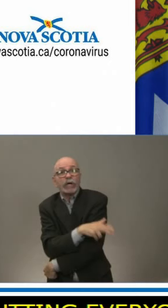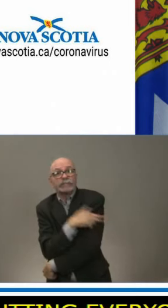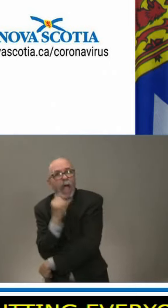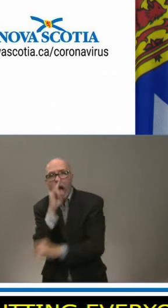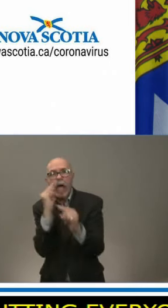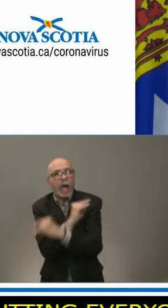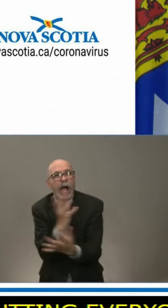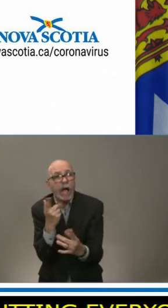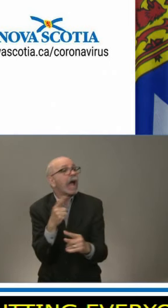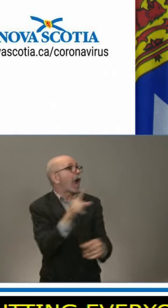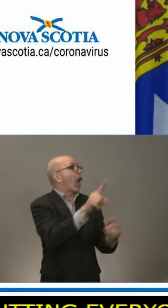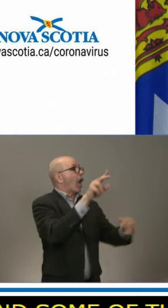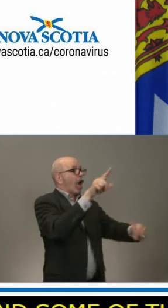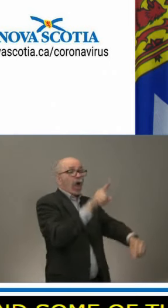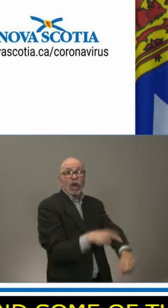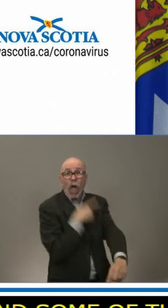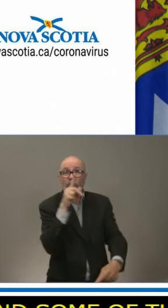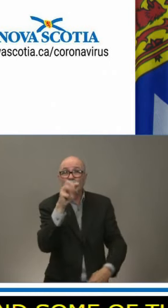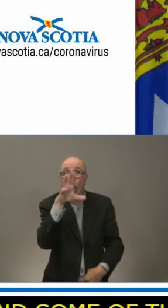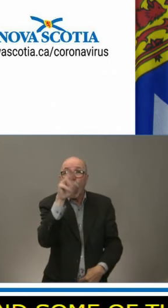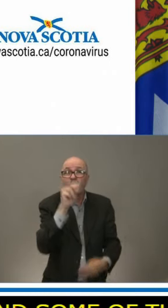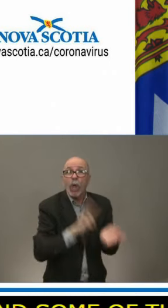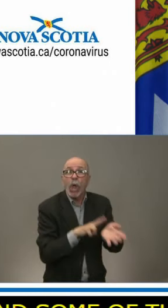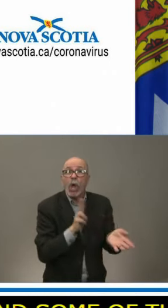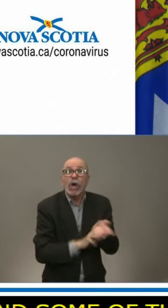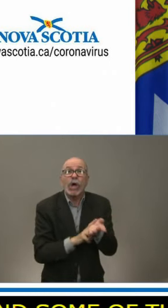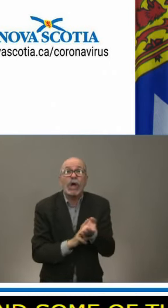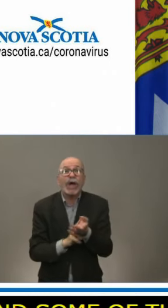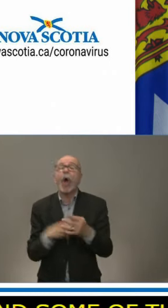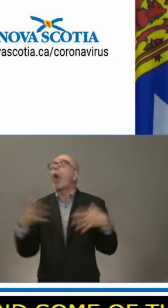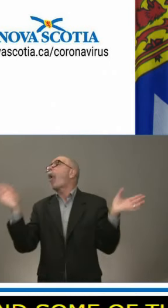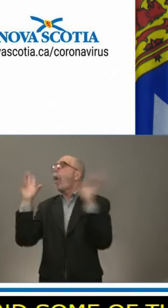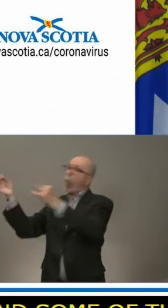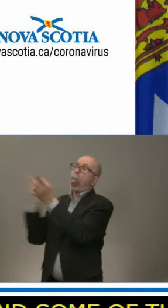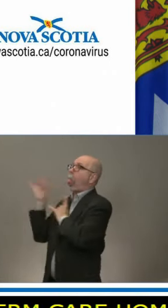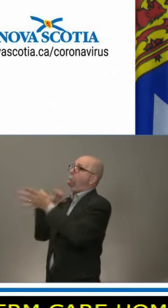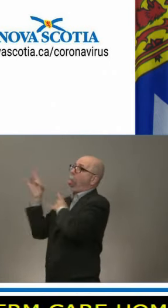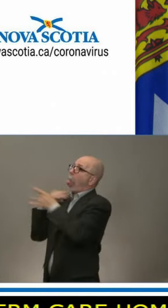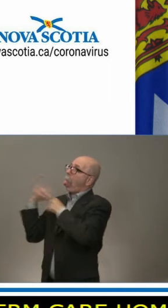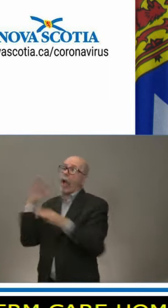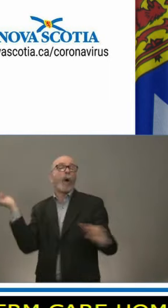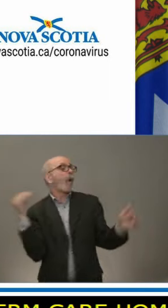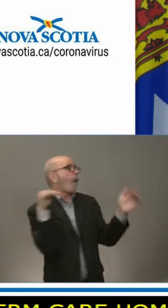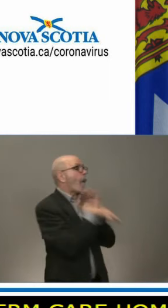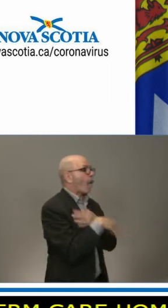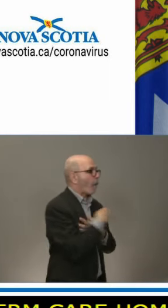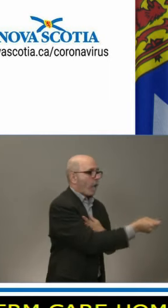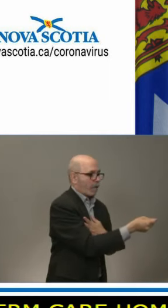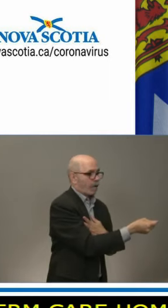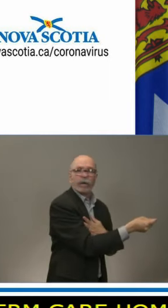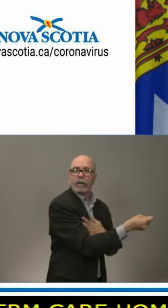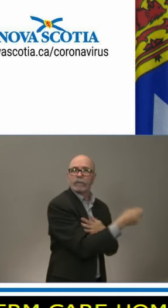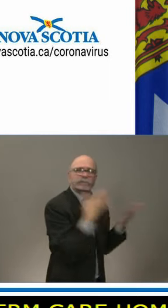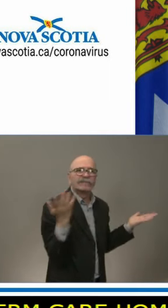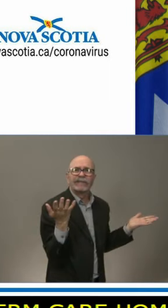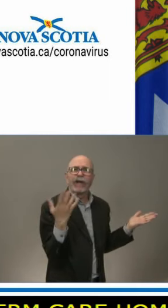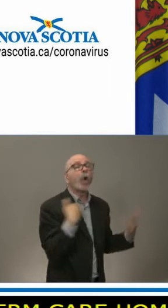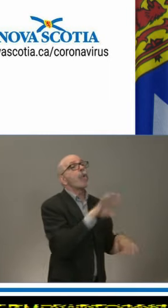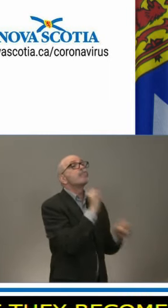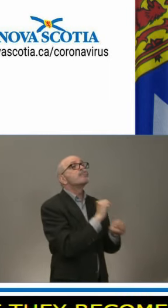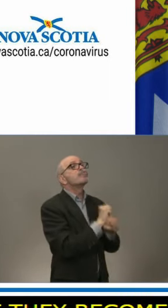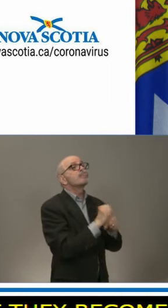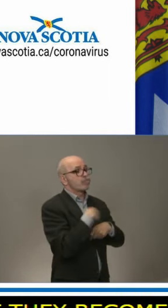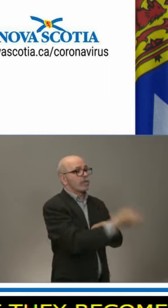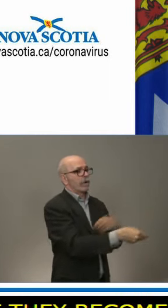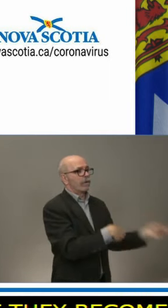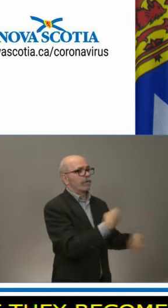they become infected and are not aware they're carrying the virus, they go to work and infect someone else,